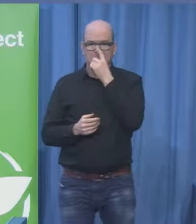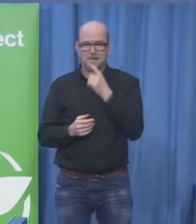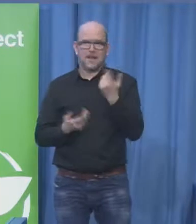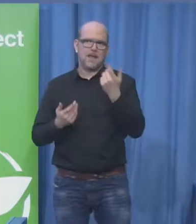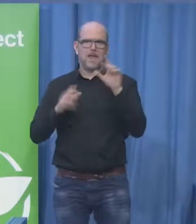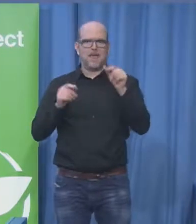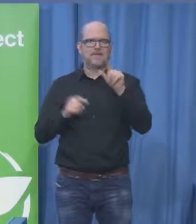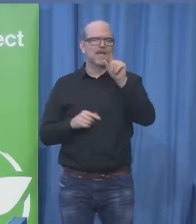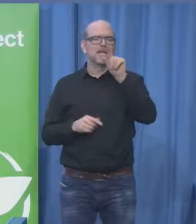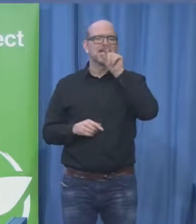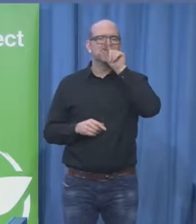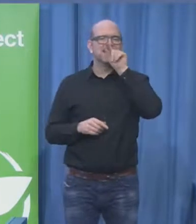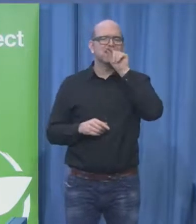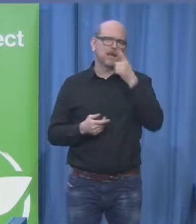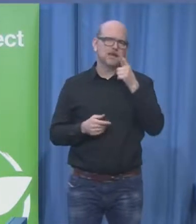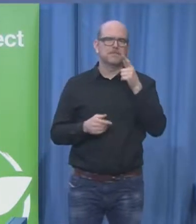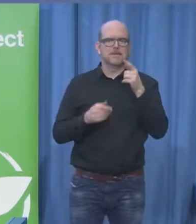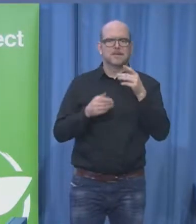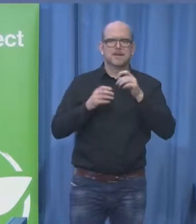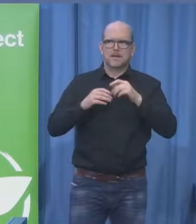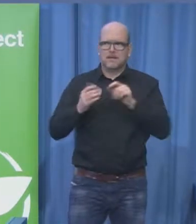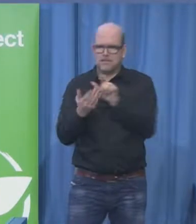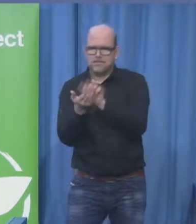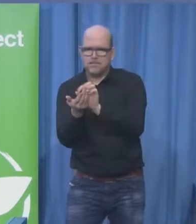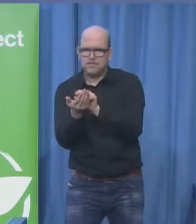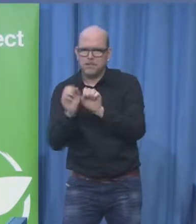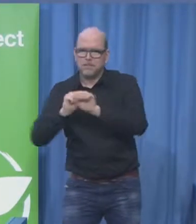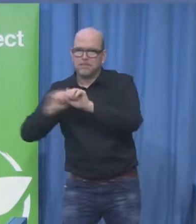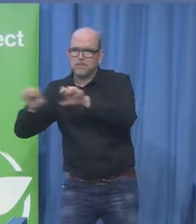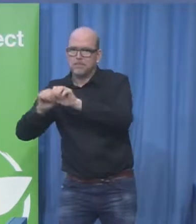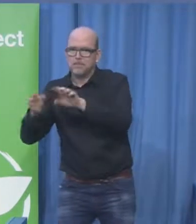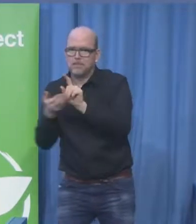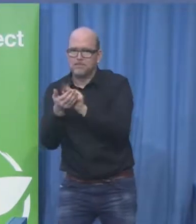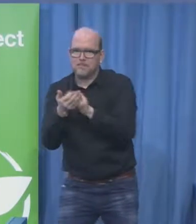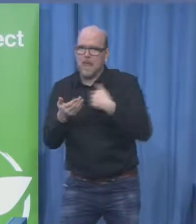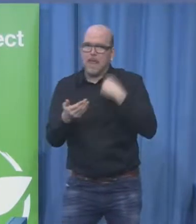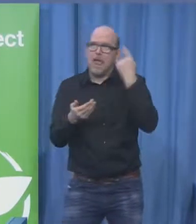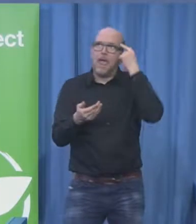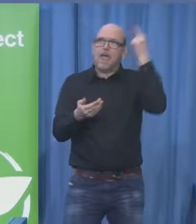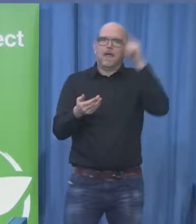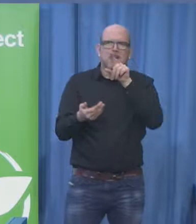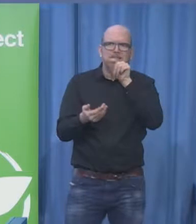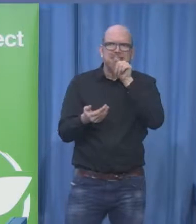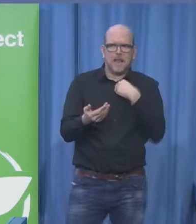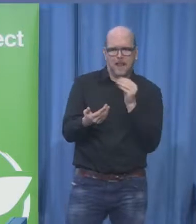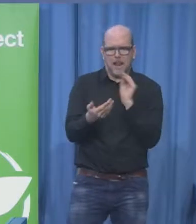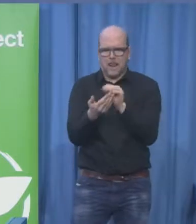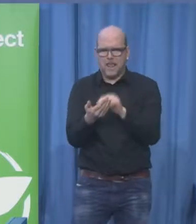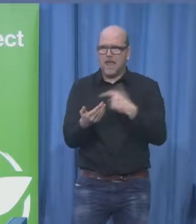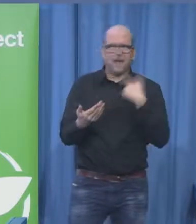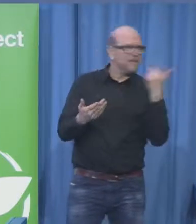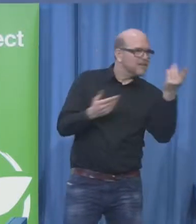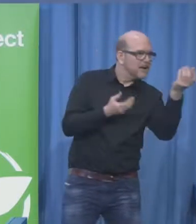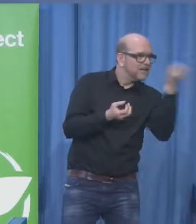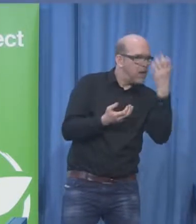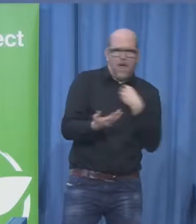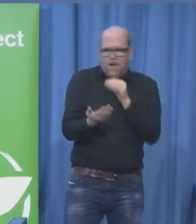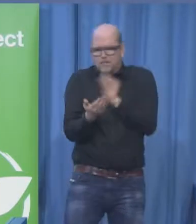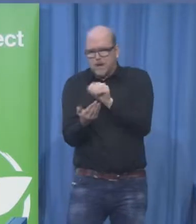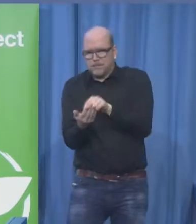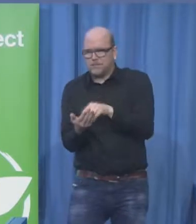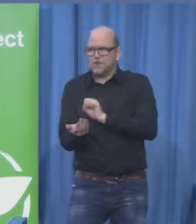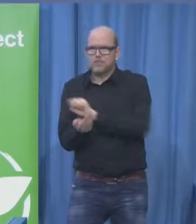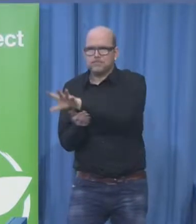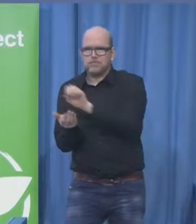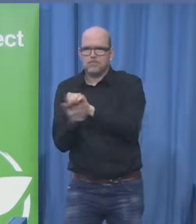start. According to the superhuman effect, if persons with disabilities are given opportunities, they can be